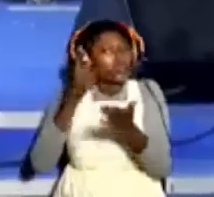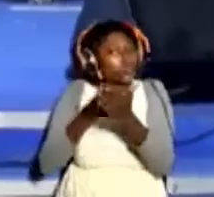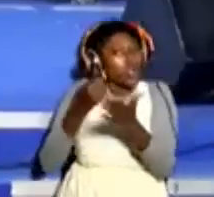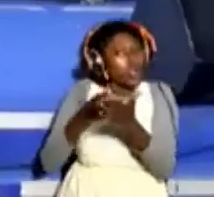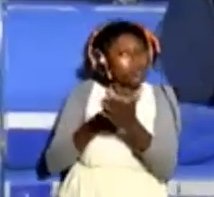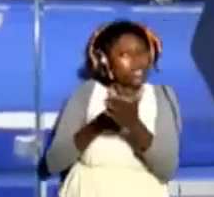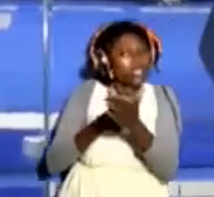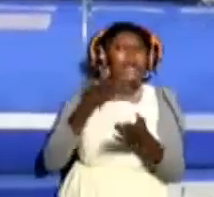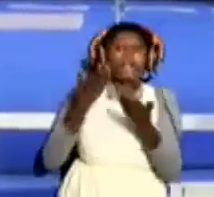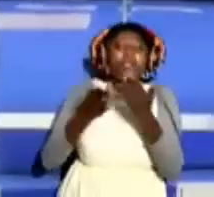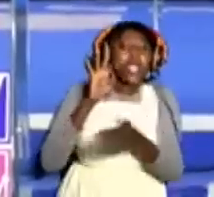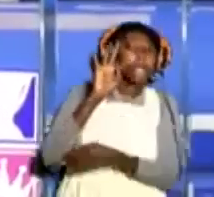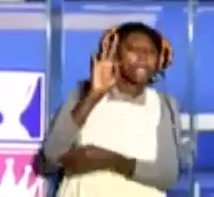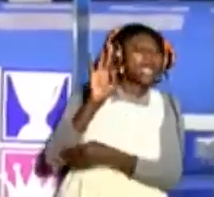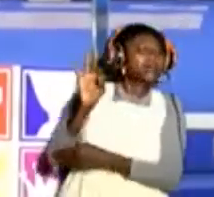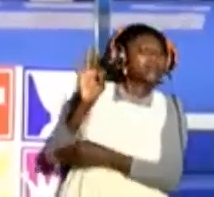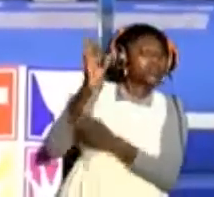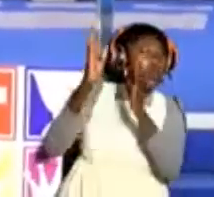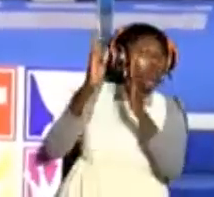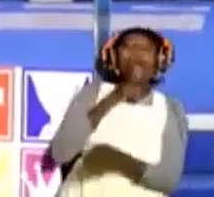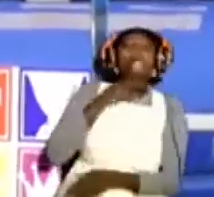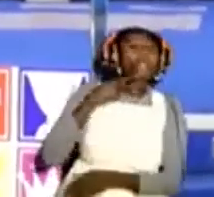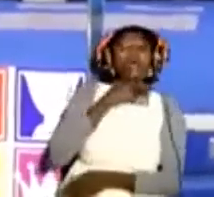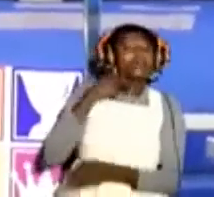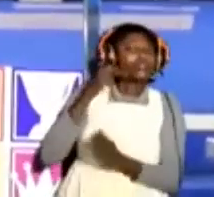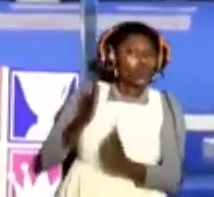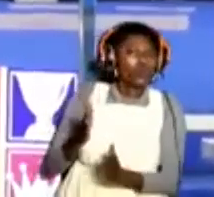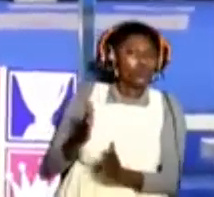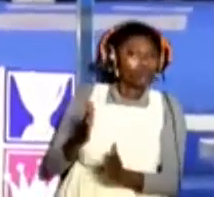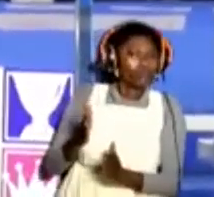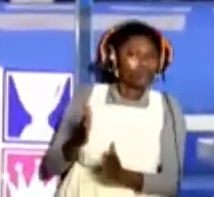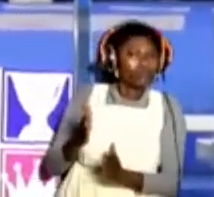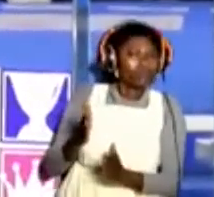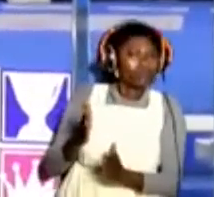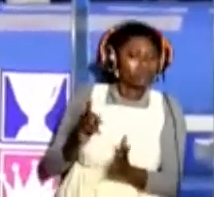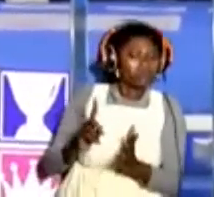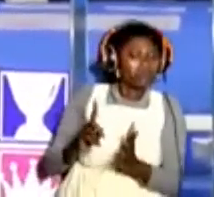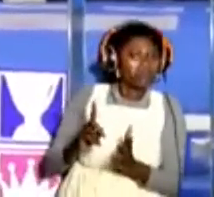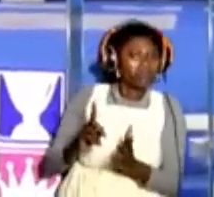Sometimes it may be a preacher who has lost his bearing.